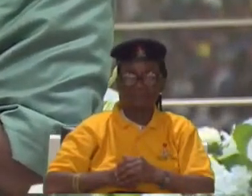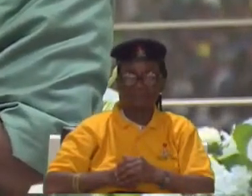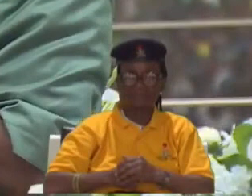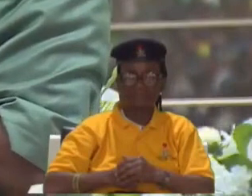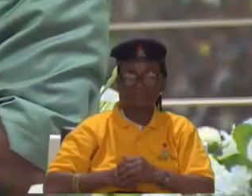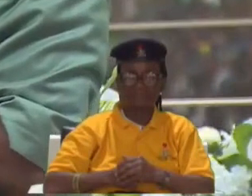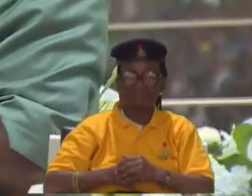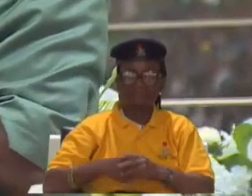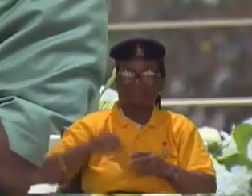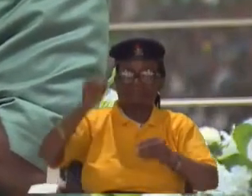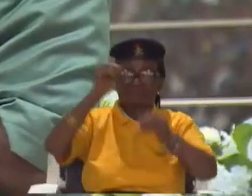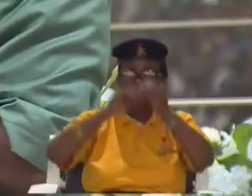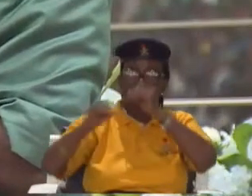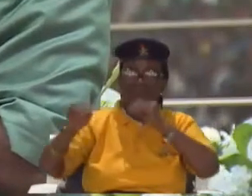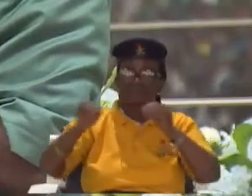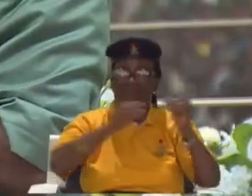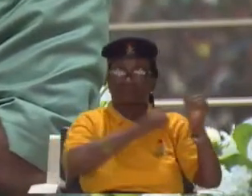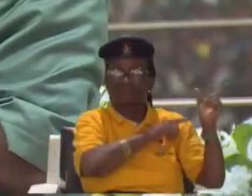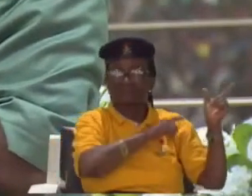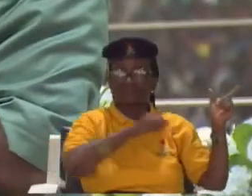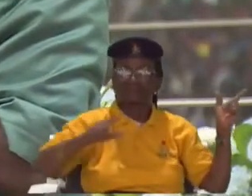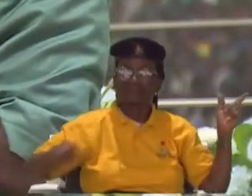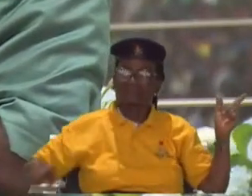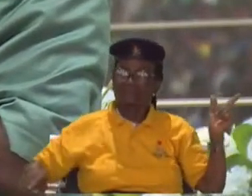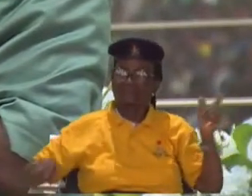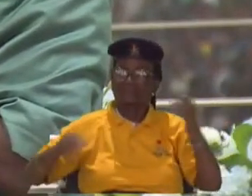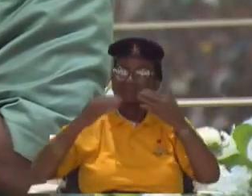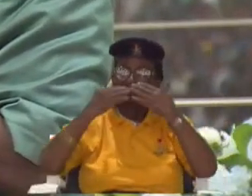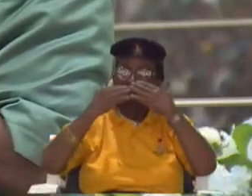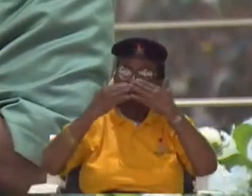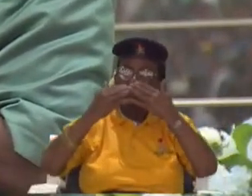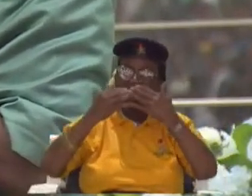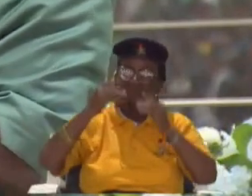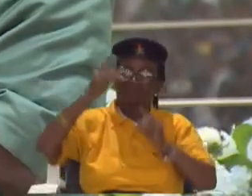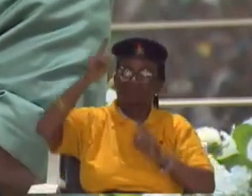Oh Lord, thank you. Thank you, sure.